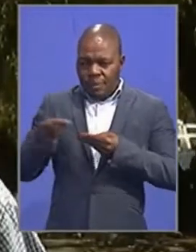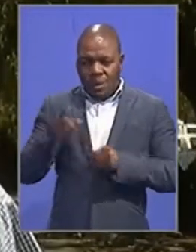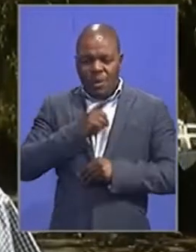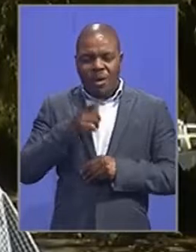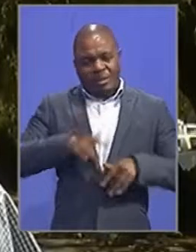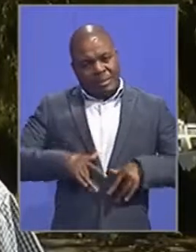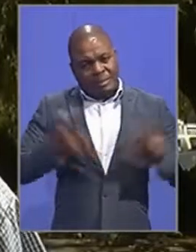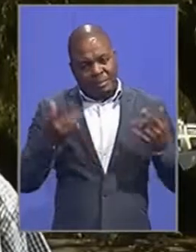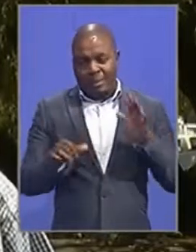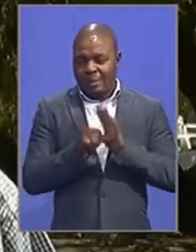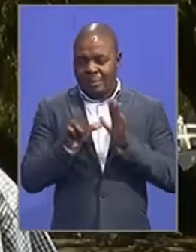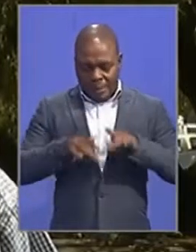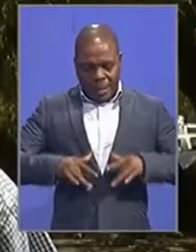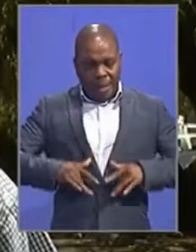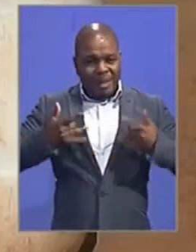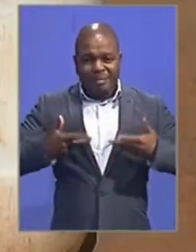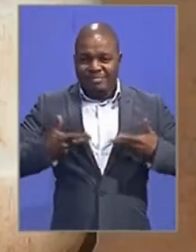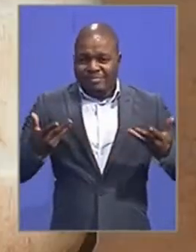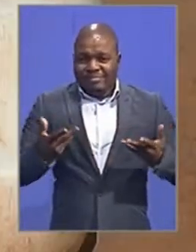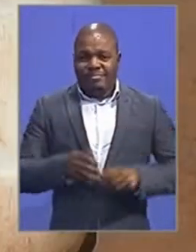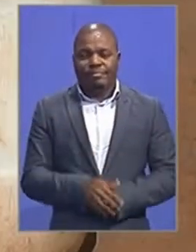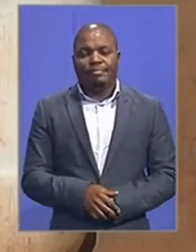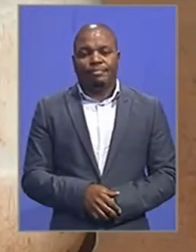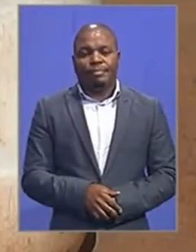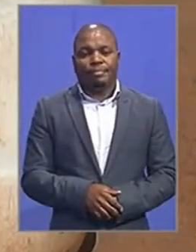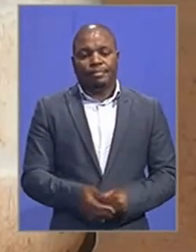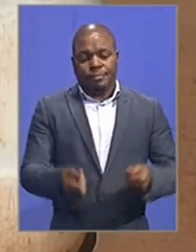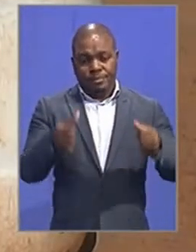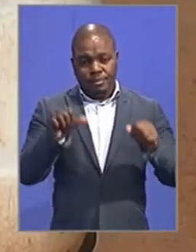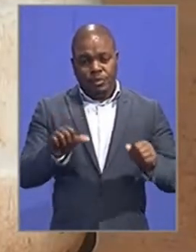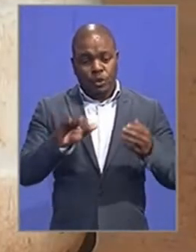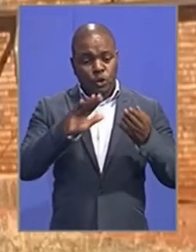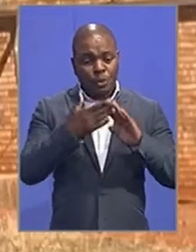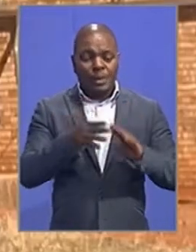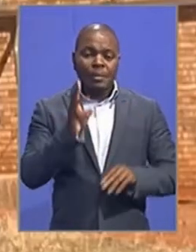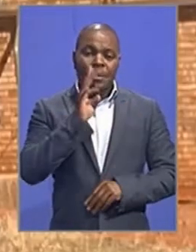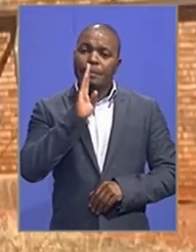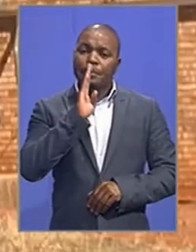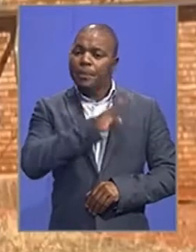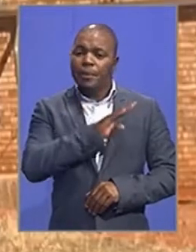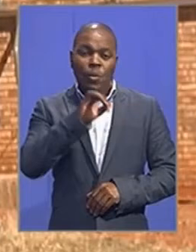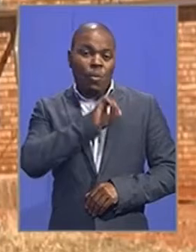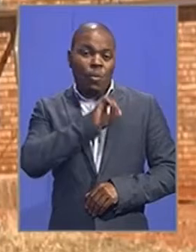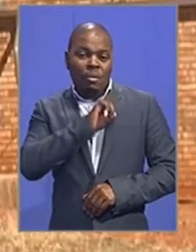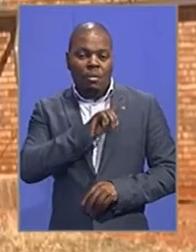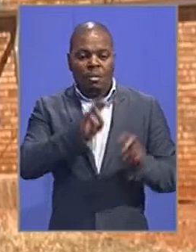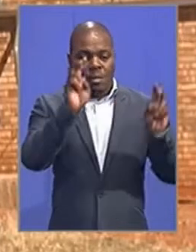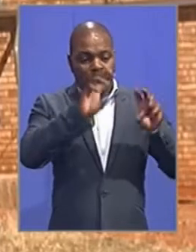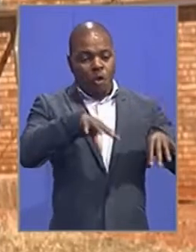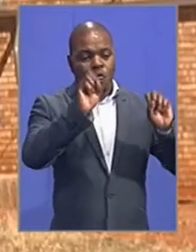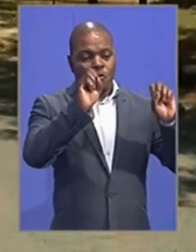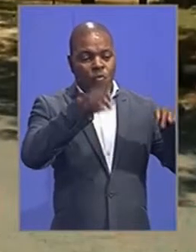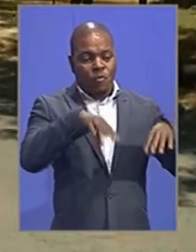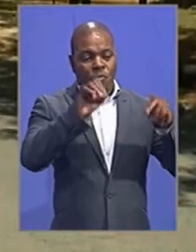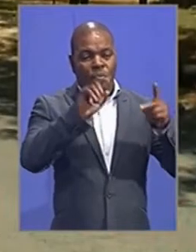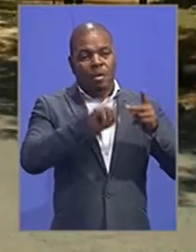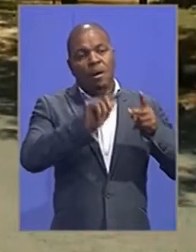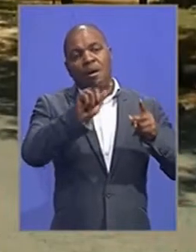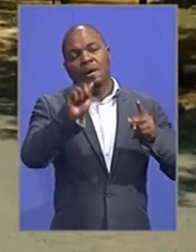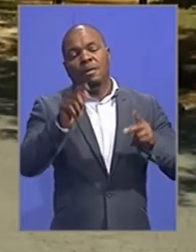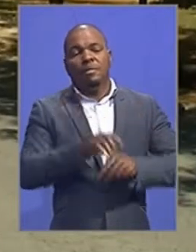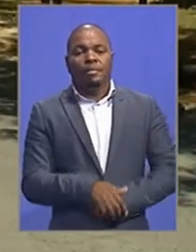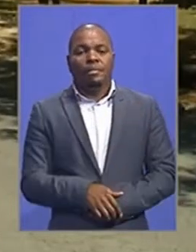it's a matter of survival at the moment. Ka fa go jelengwe baagi ga bana metsi ka ntlha ya tlhokego ya motlakase kwa didibeng dingwe. Ke